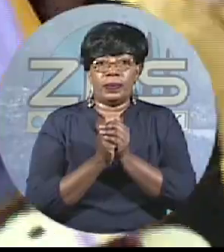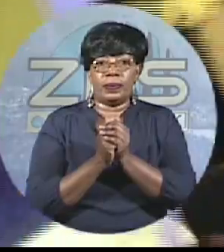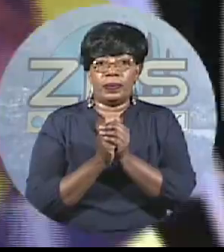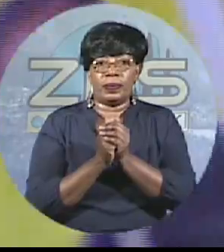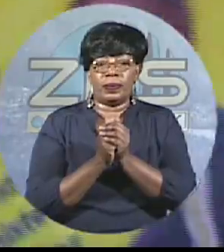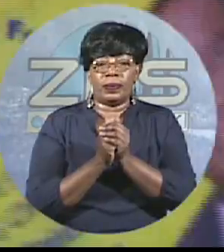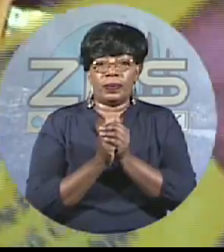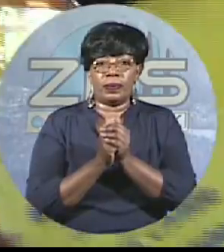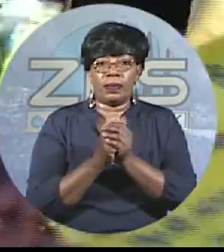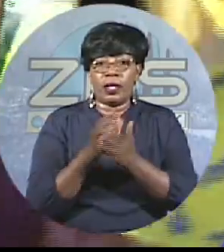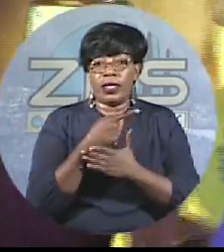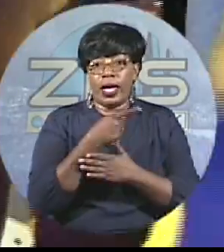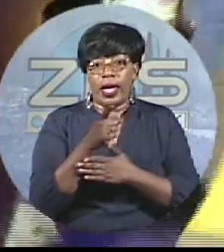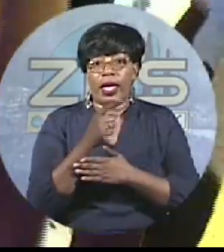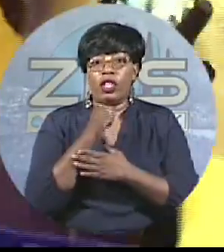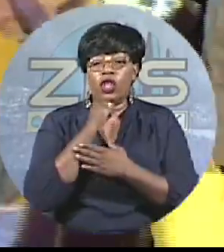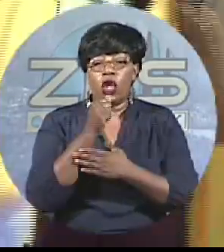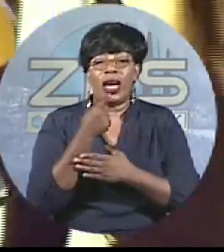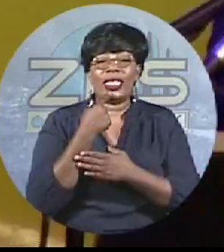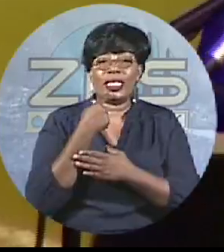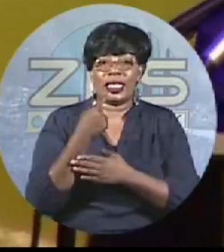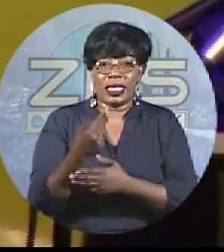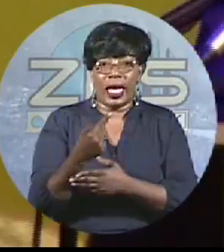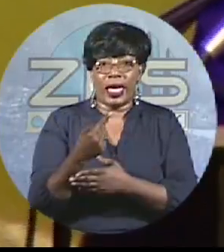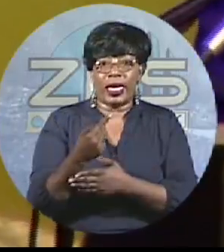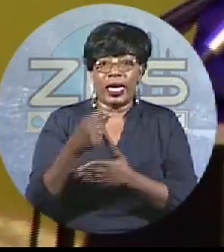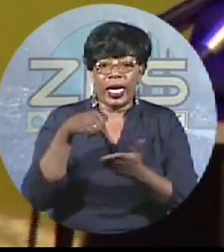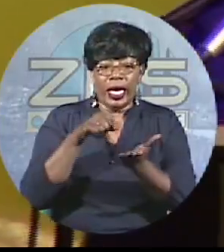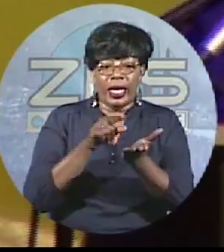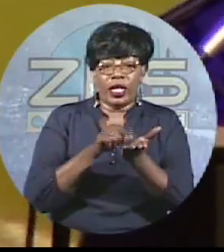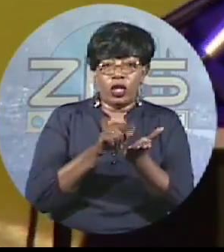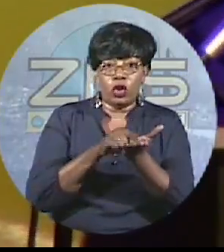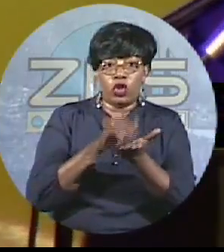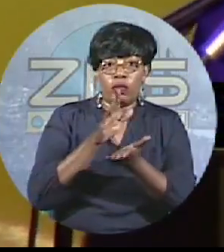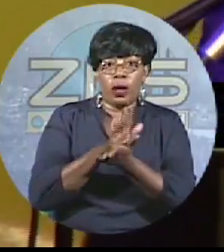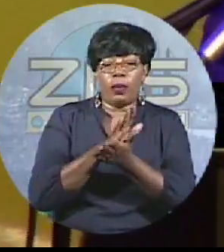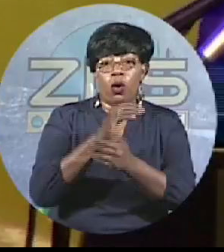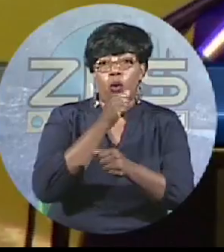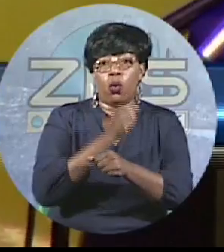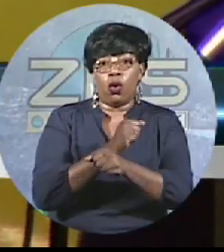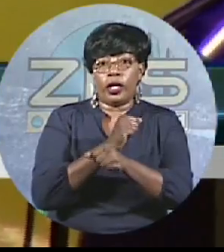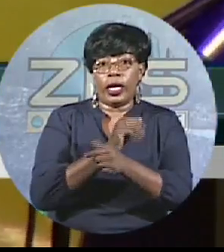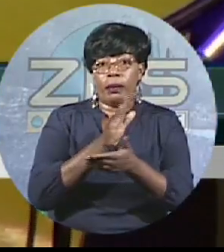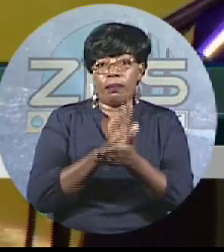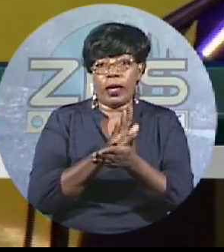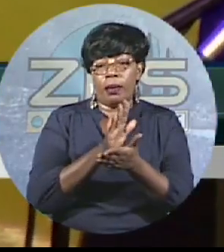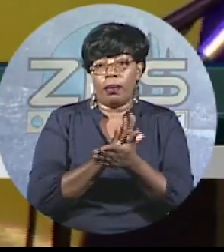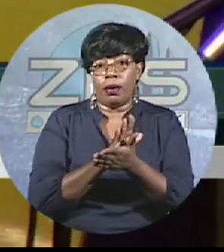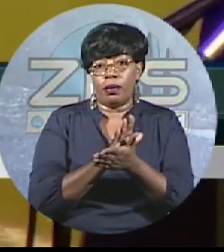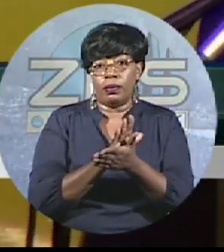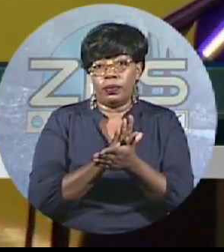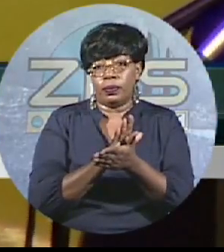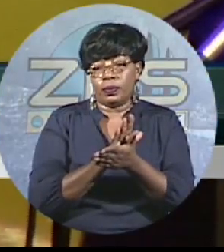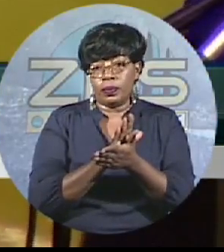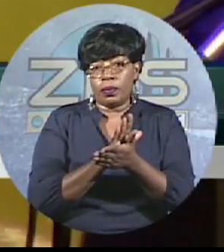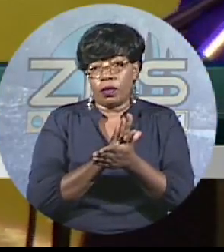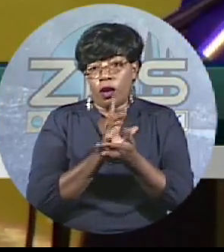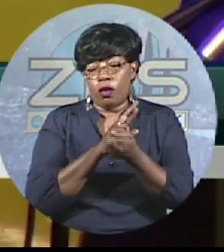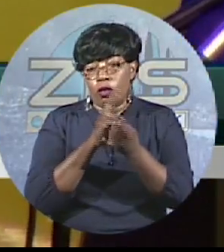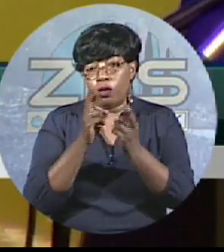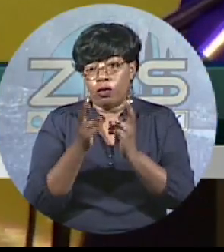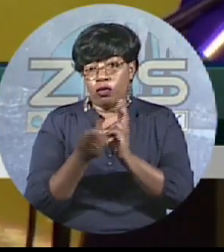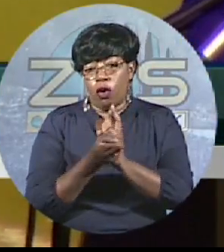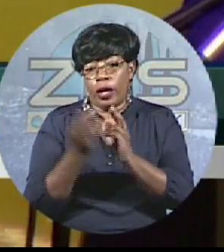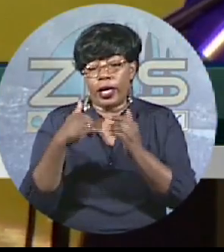They're not saying in this newspaper today, a working paper on the tax administration reforms in